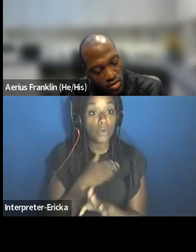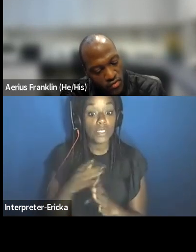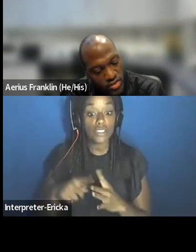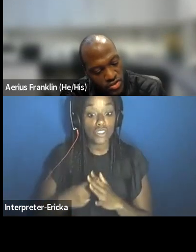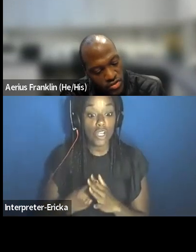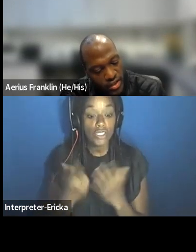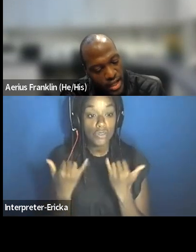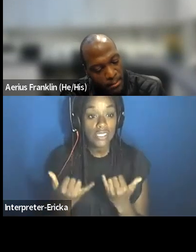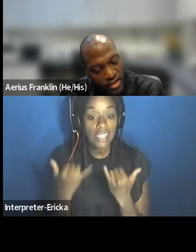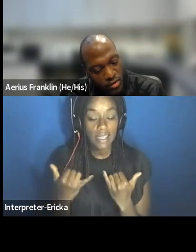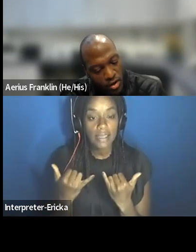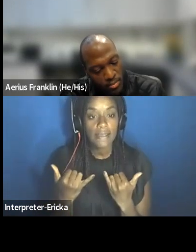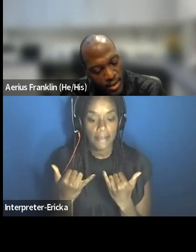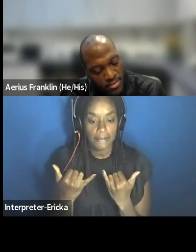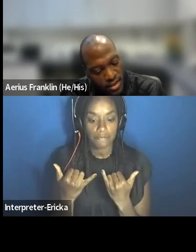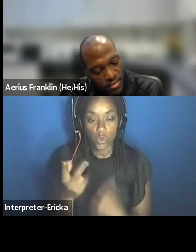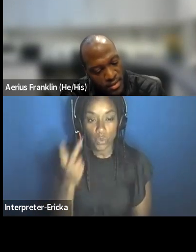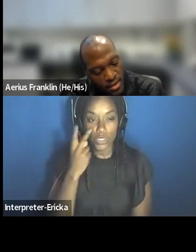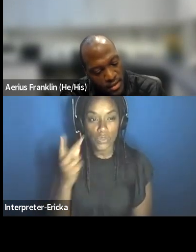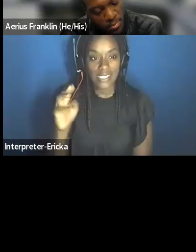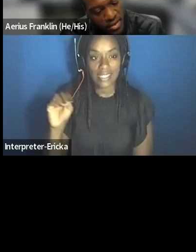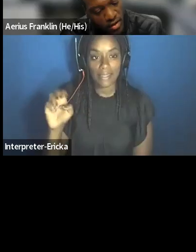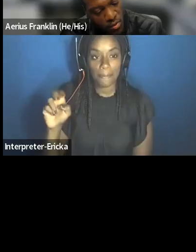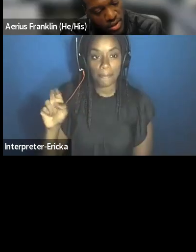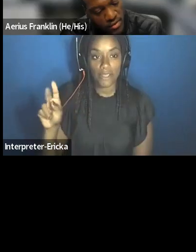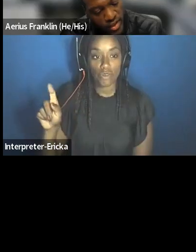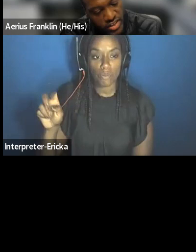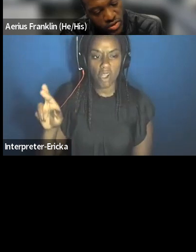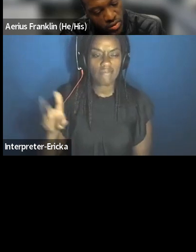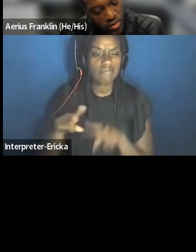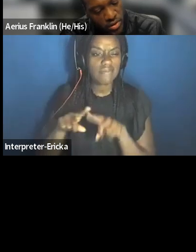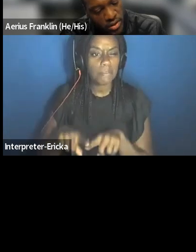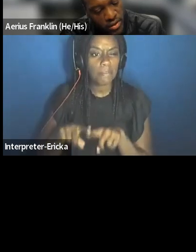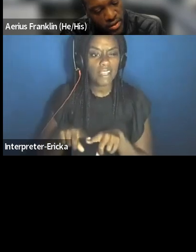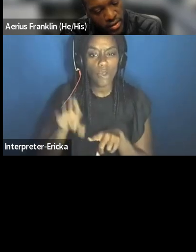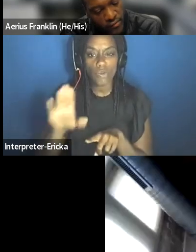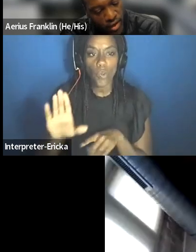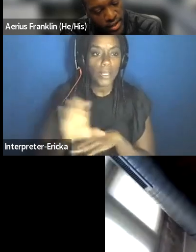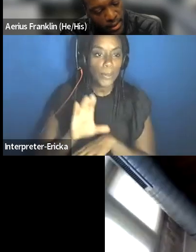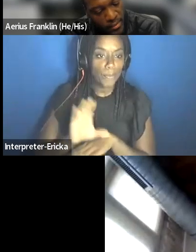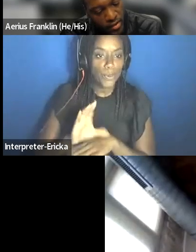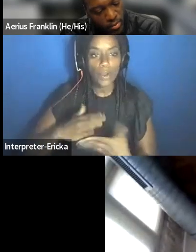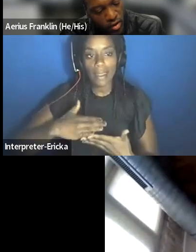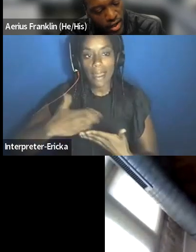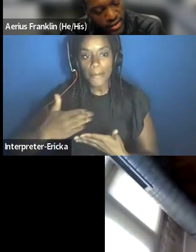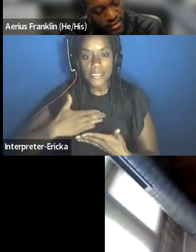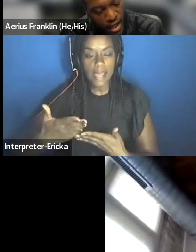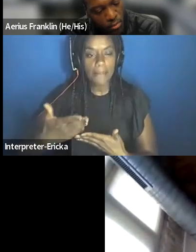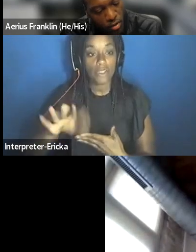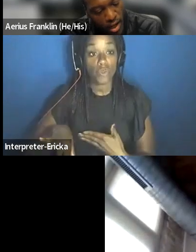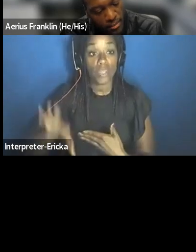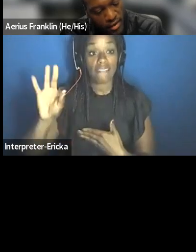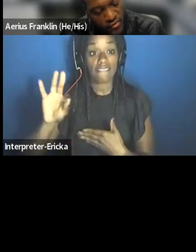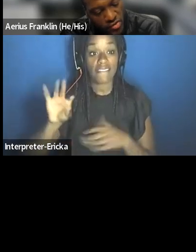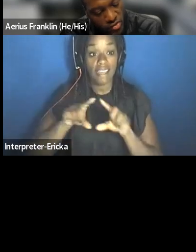you scroll over a screen, a menu bar pops up. Depending on what device you're on, you can find that menu bar at the